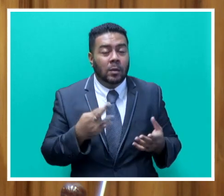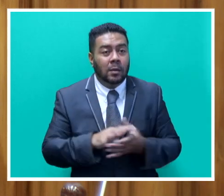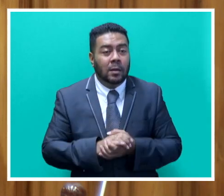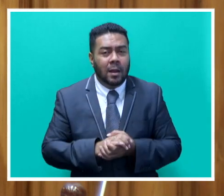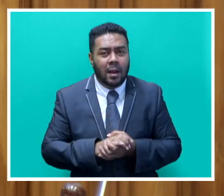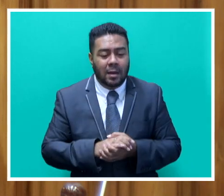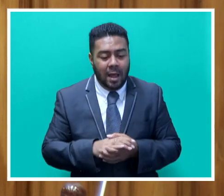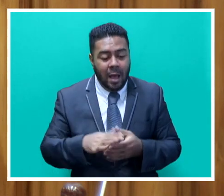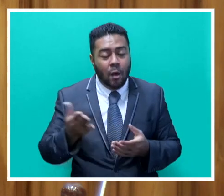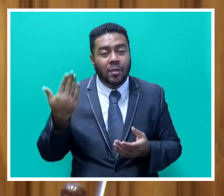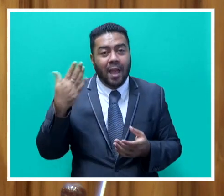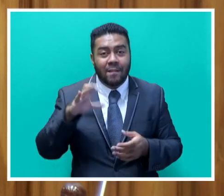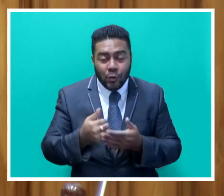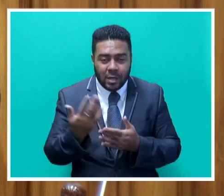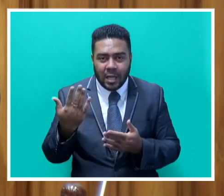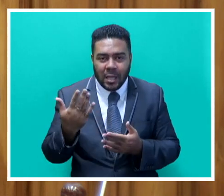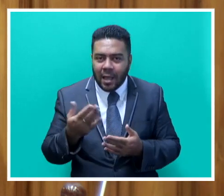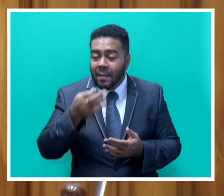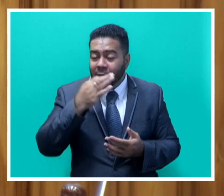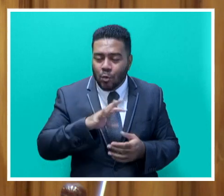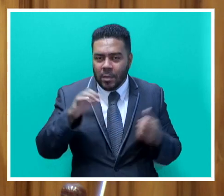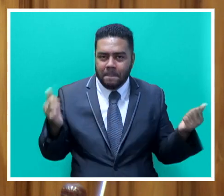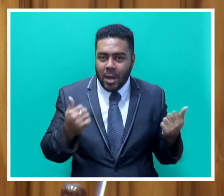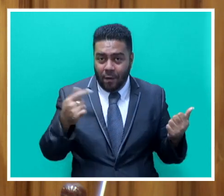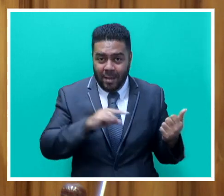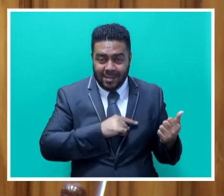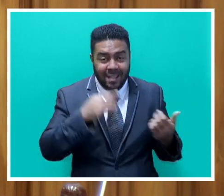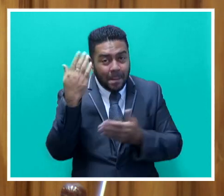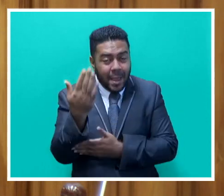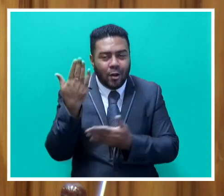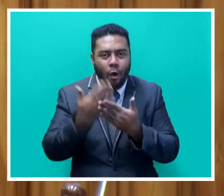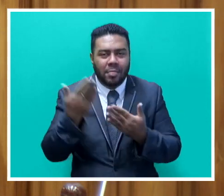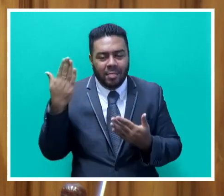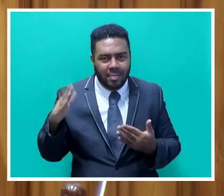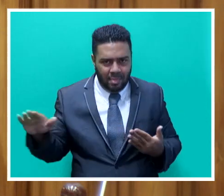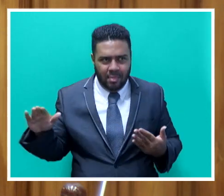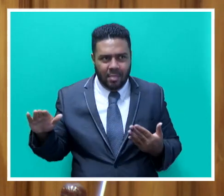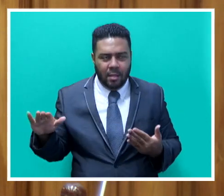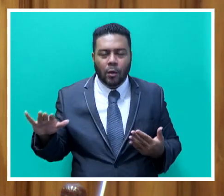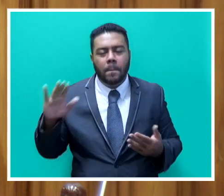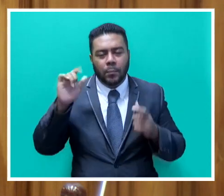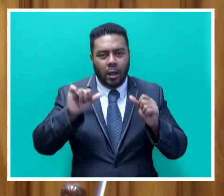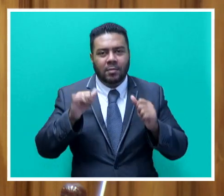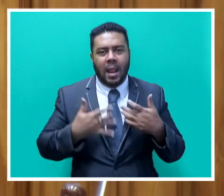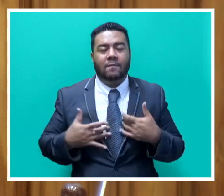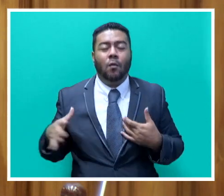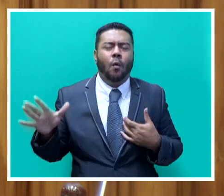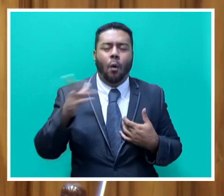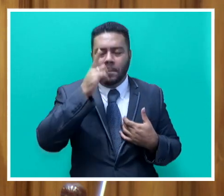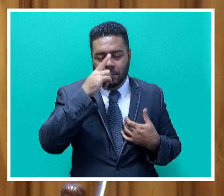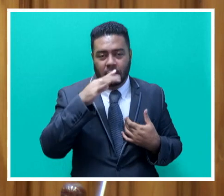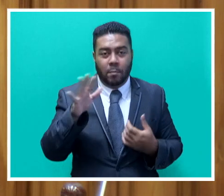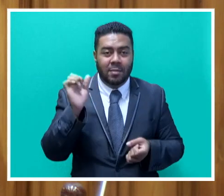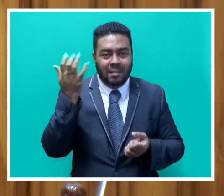day. The few and the many of us that depend on them doing their best to protect the lives of all Fijians from the threat of